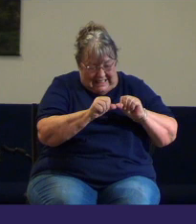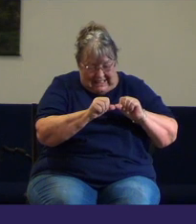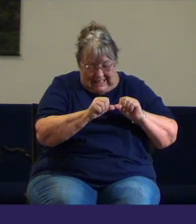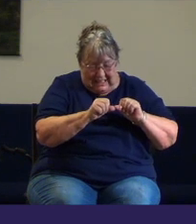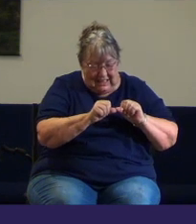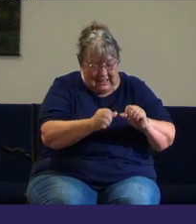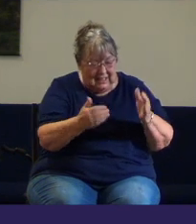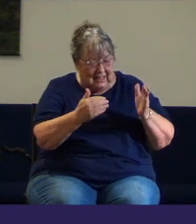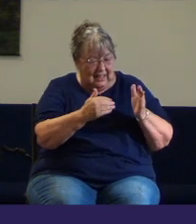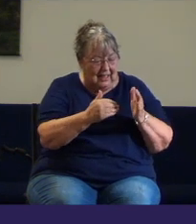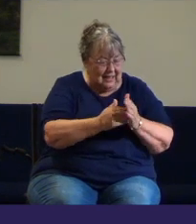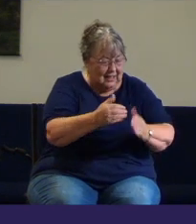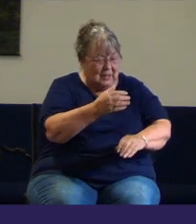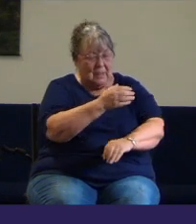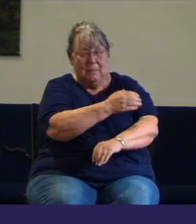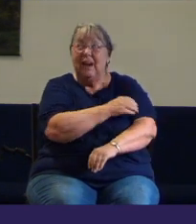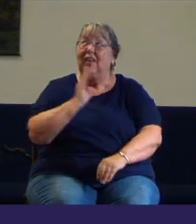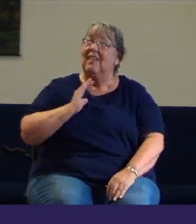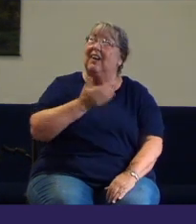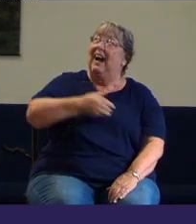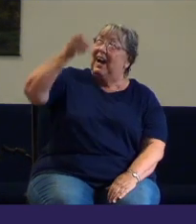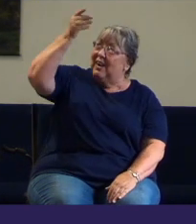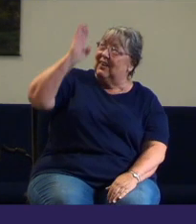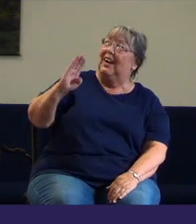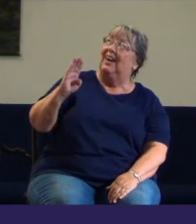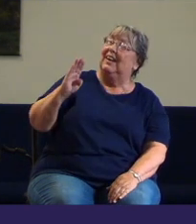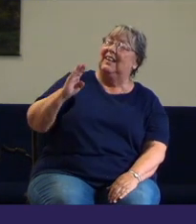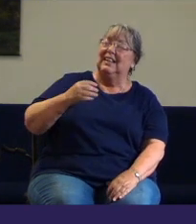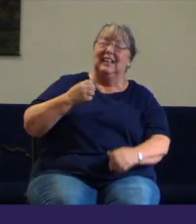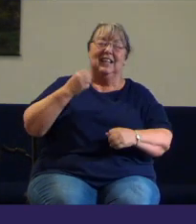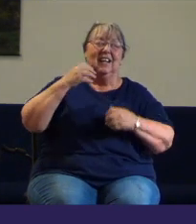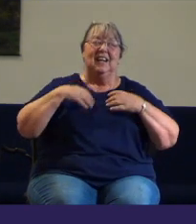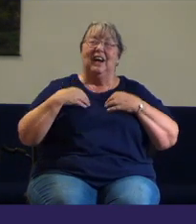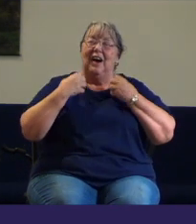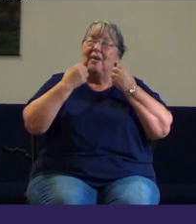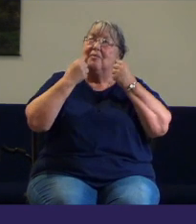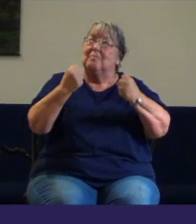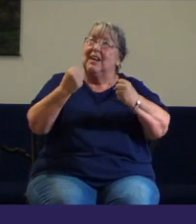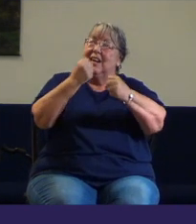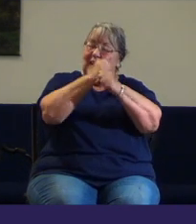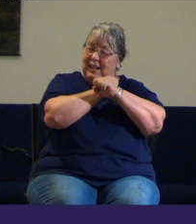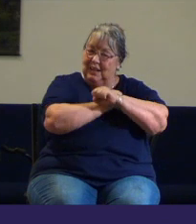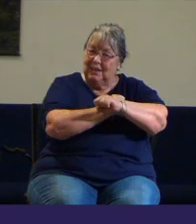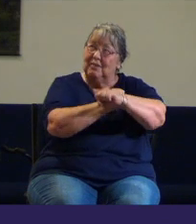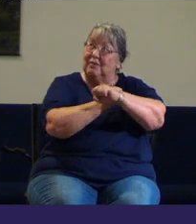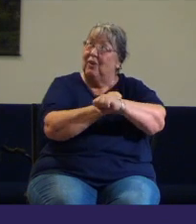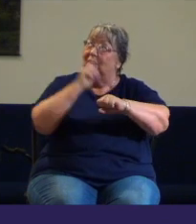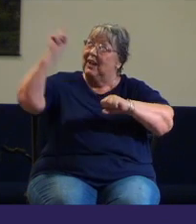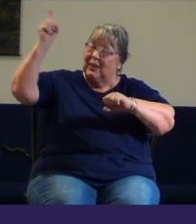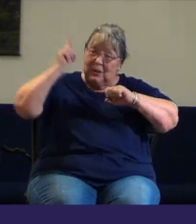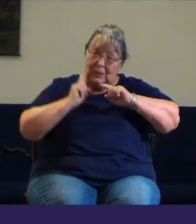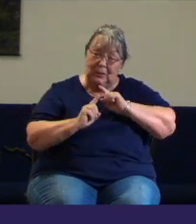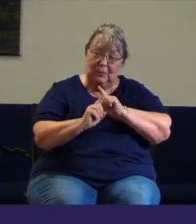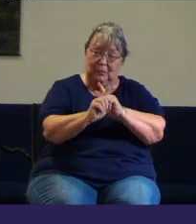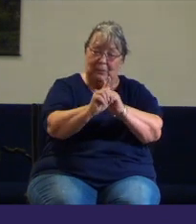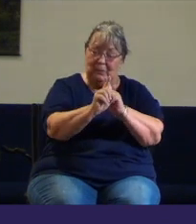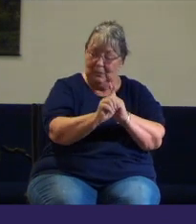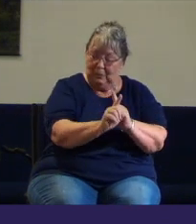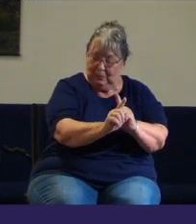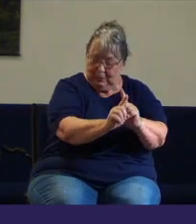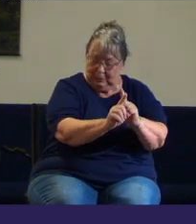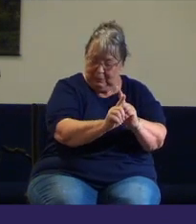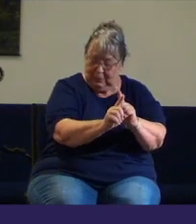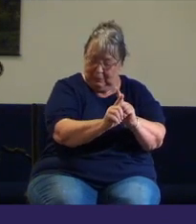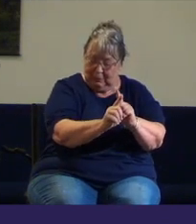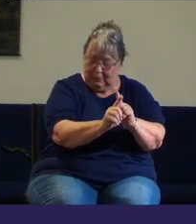the power of our God. Almighty fortress, you go